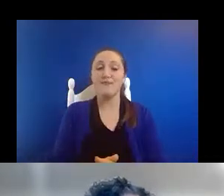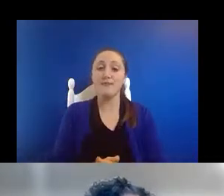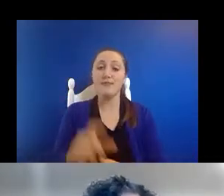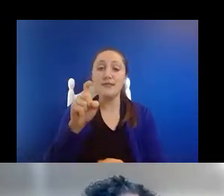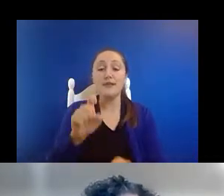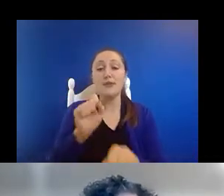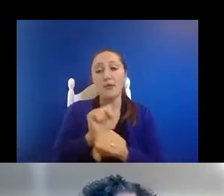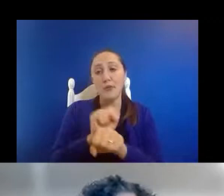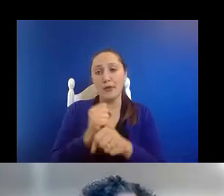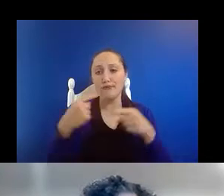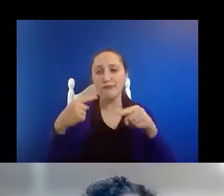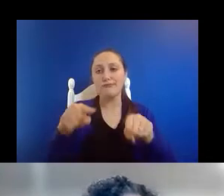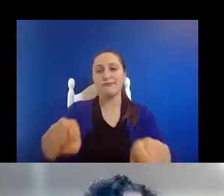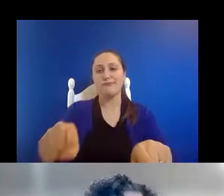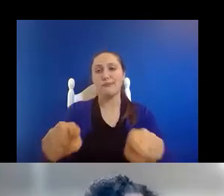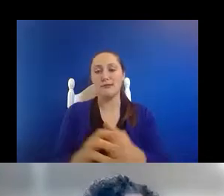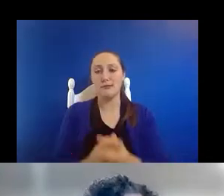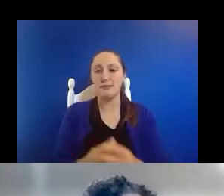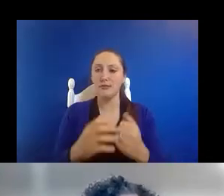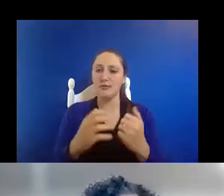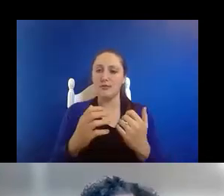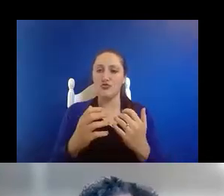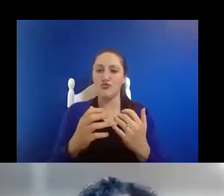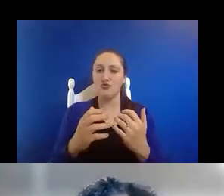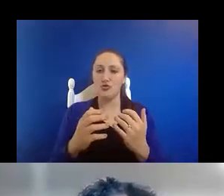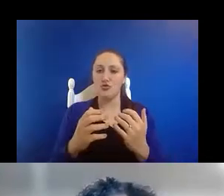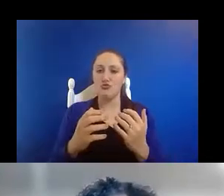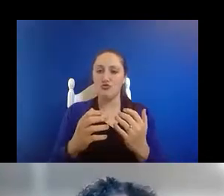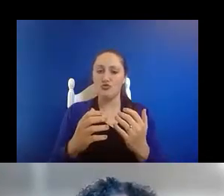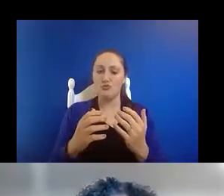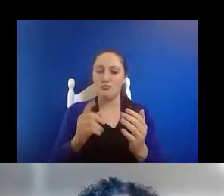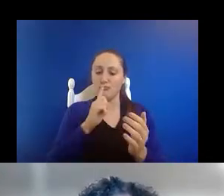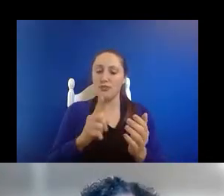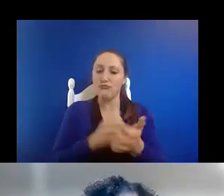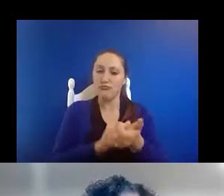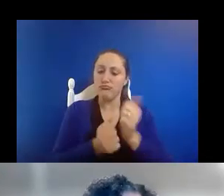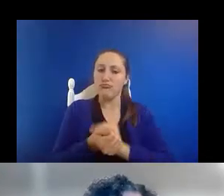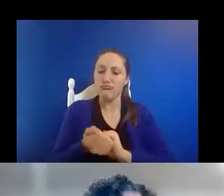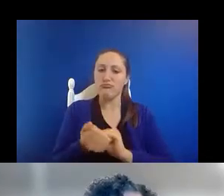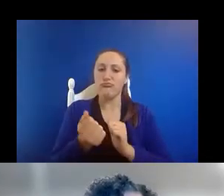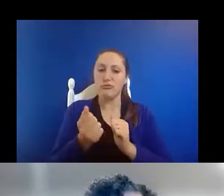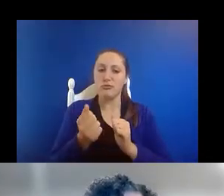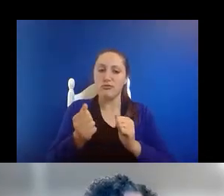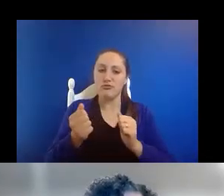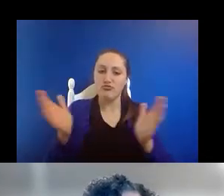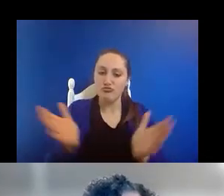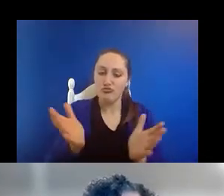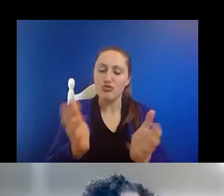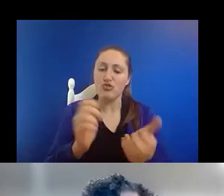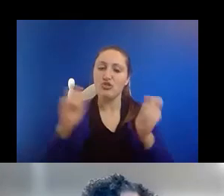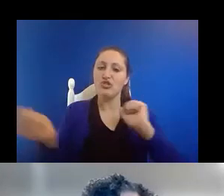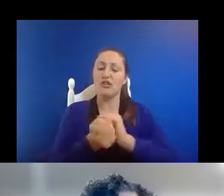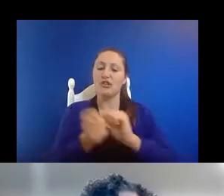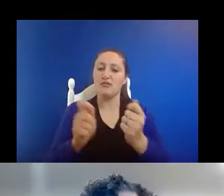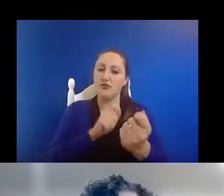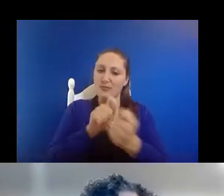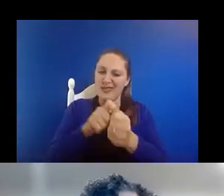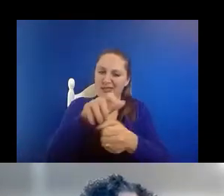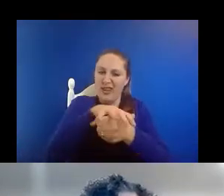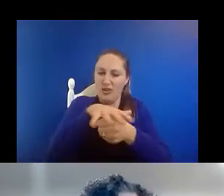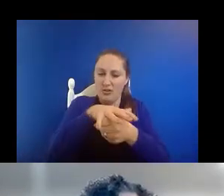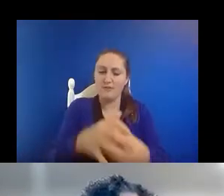parallel to get momentum for the changes in any specific area. Next slide.